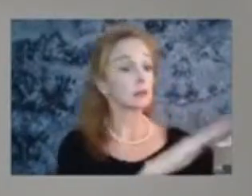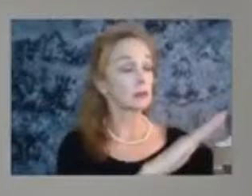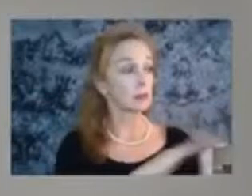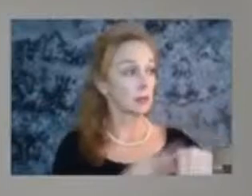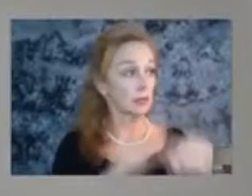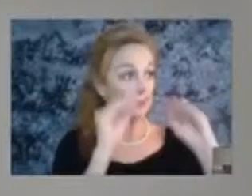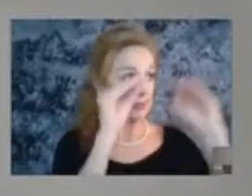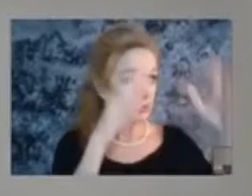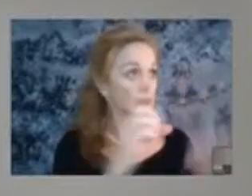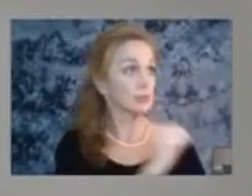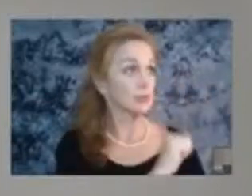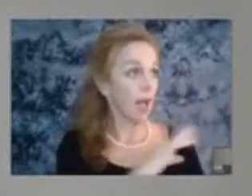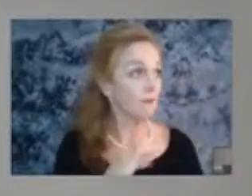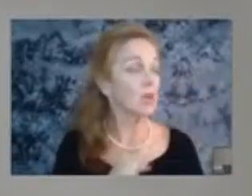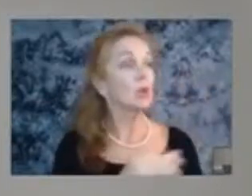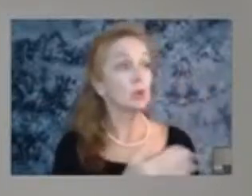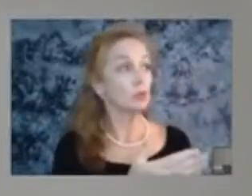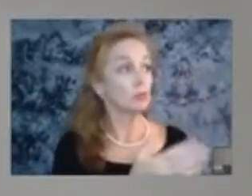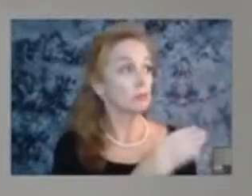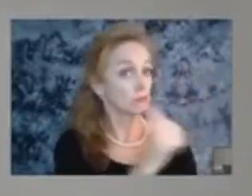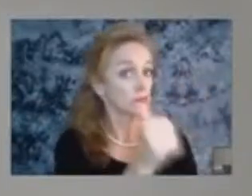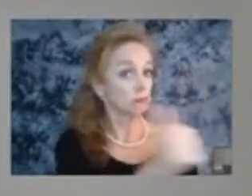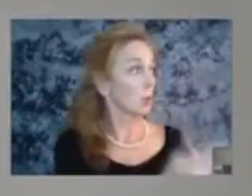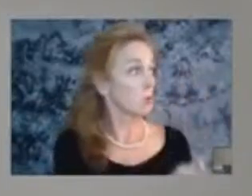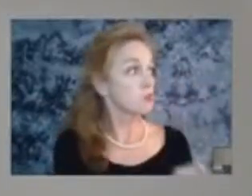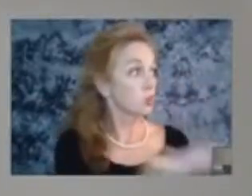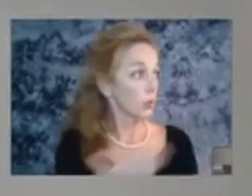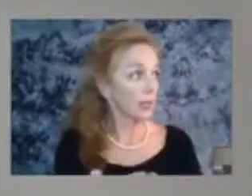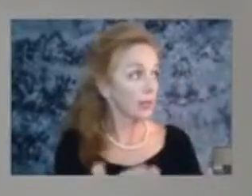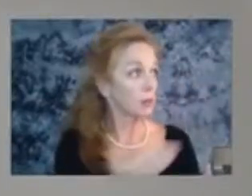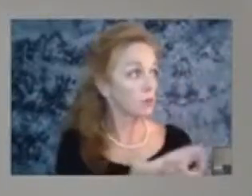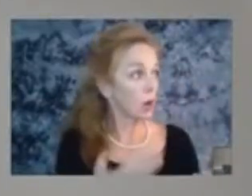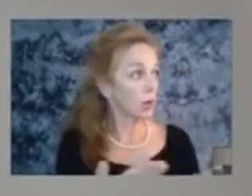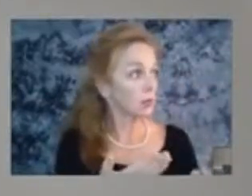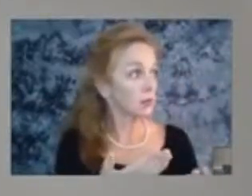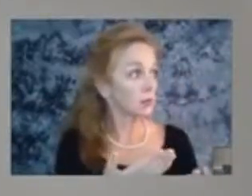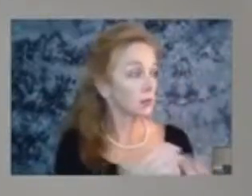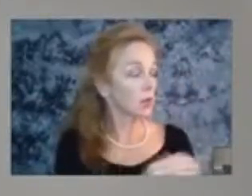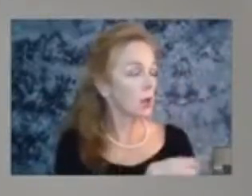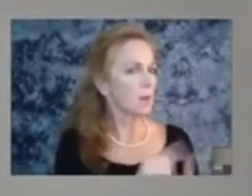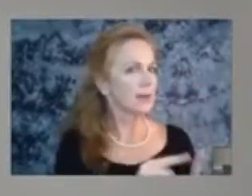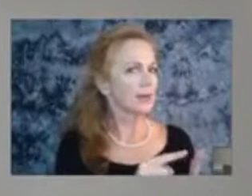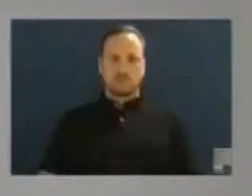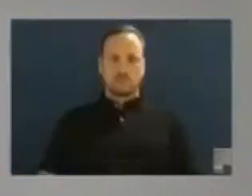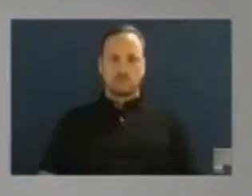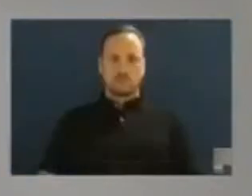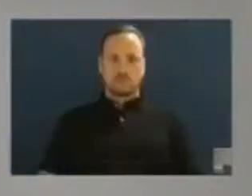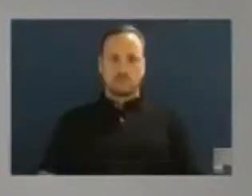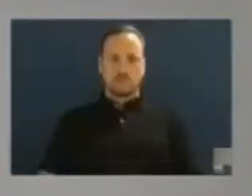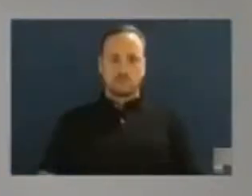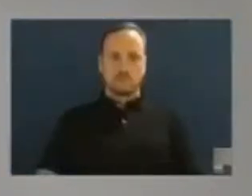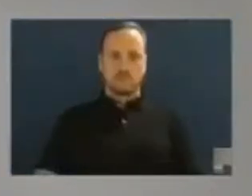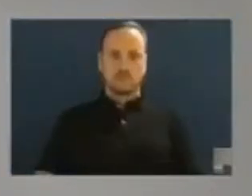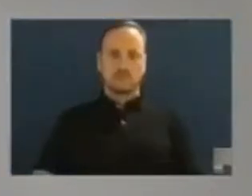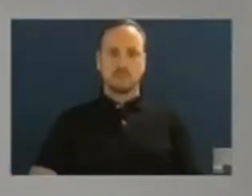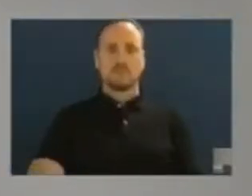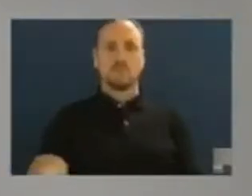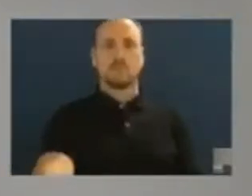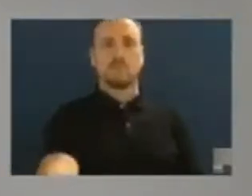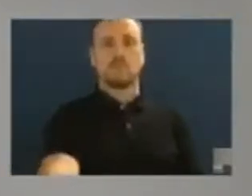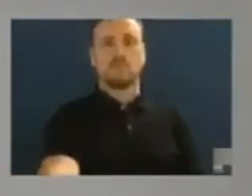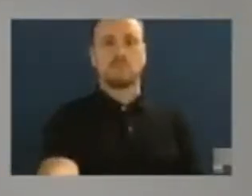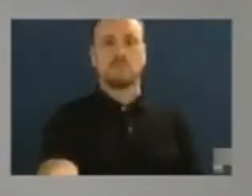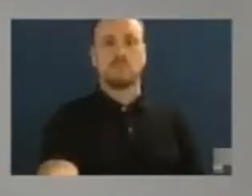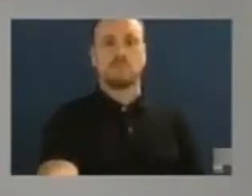may bring in products, but please ask us. We would be happy to help you determine what product is effective, because that's the